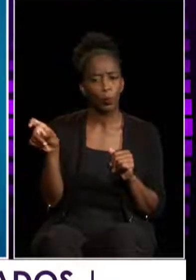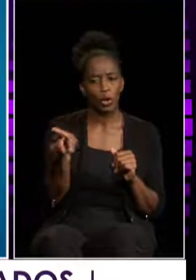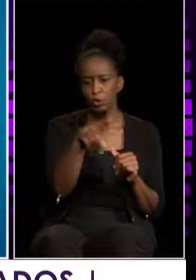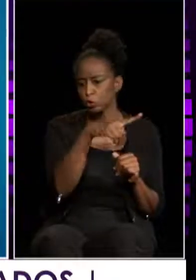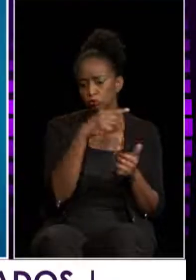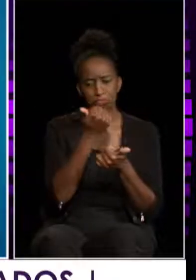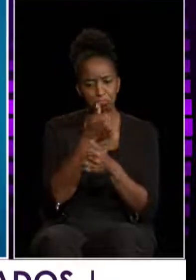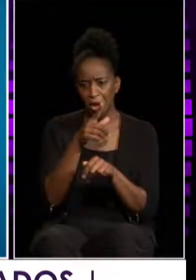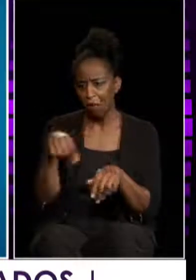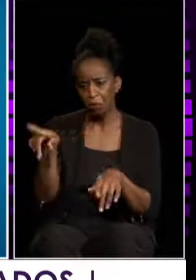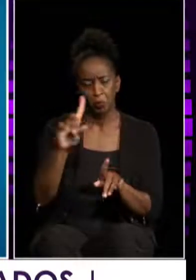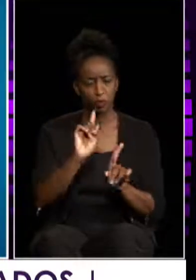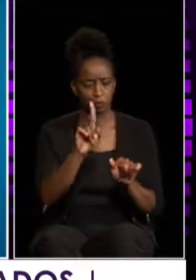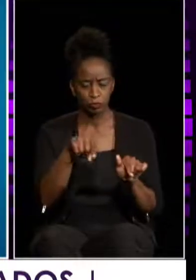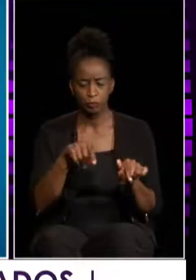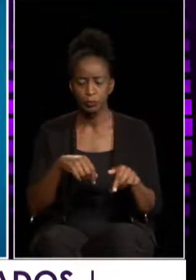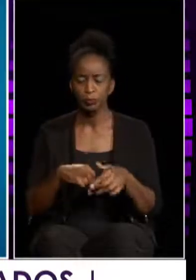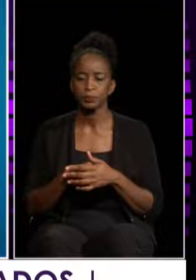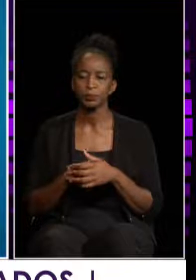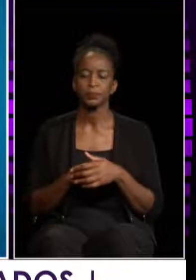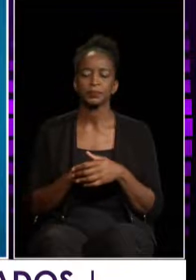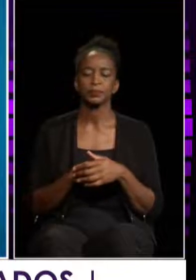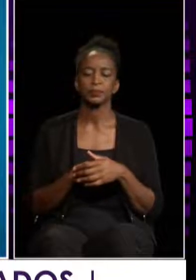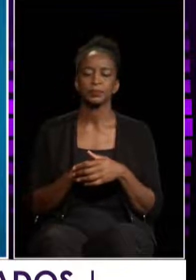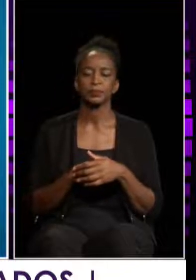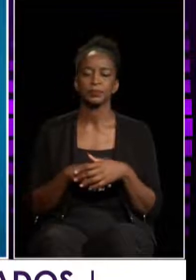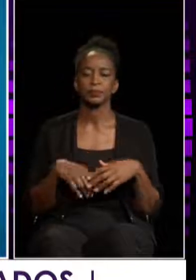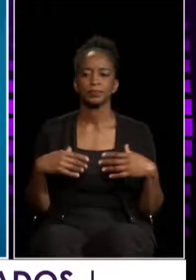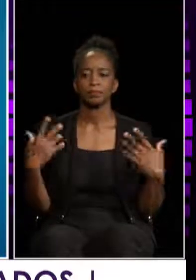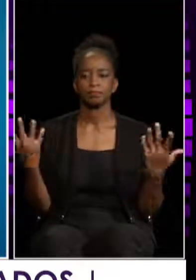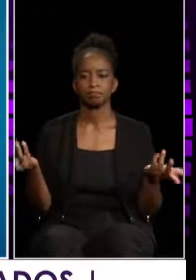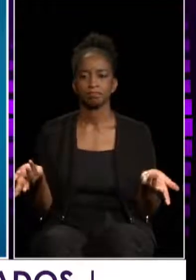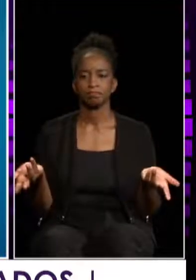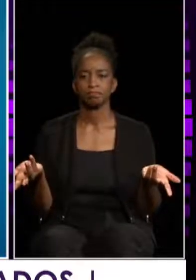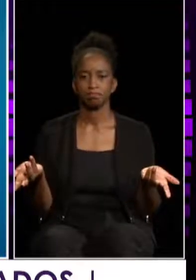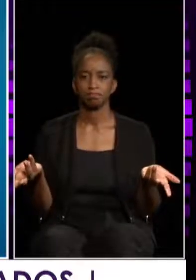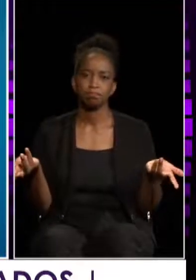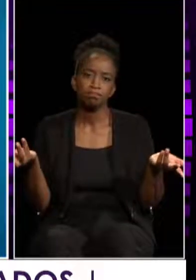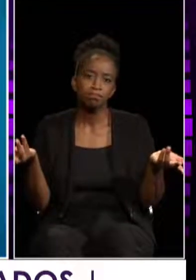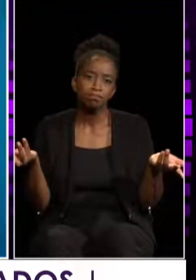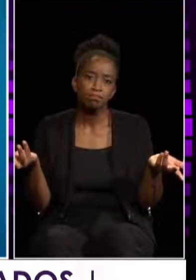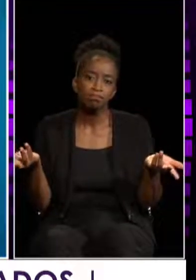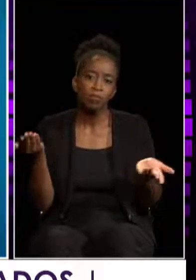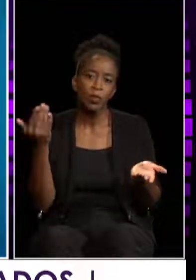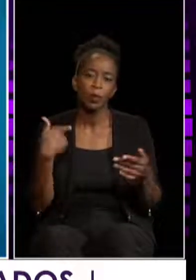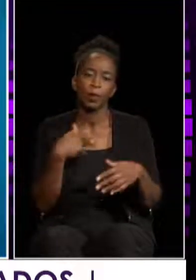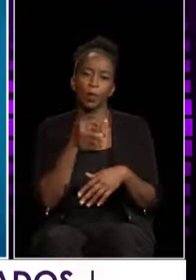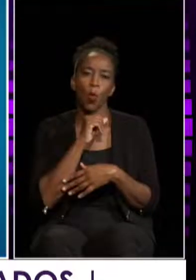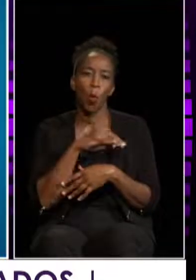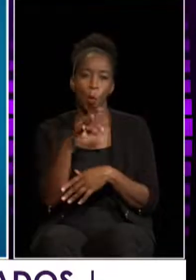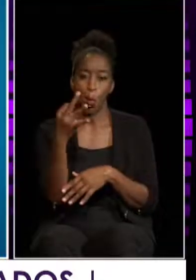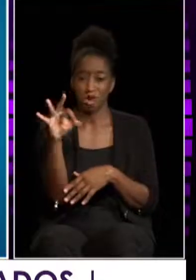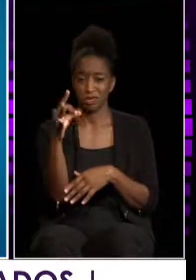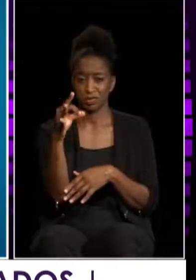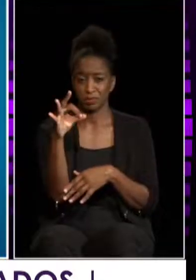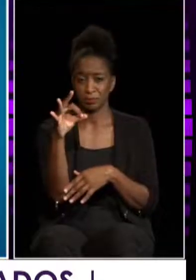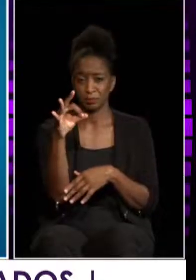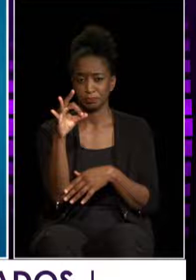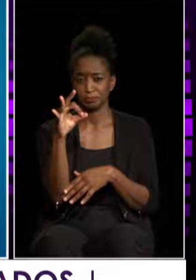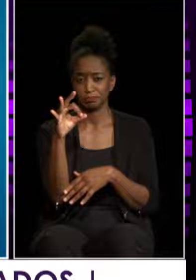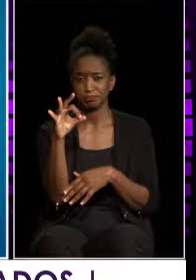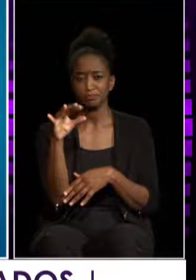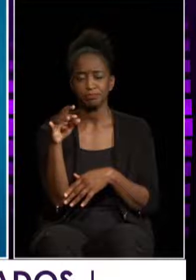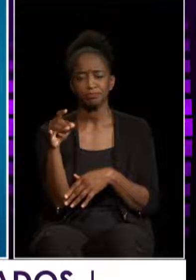question: where would a young person, let's say I'm a person who is 19 years old, I feel emotionally